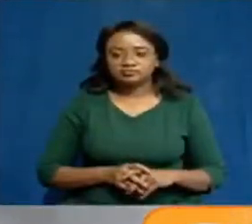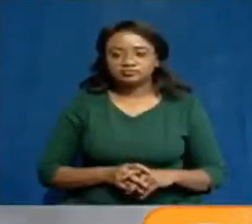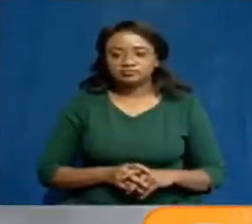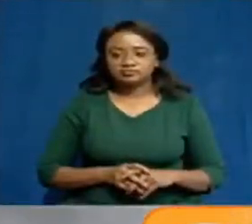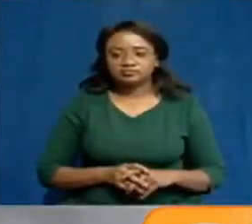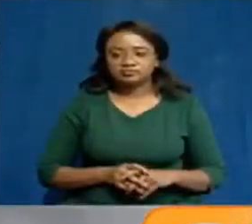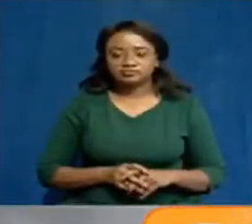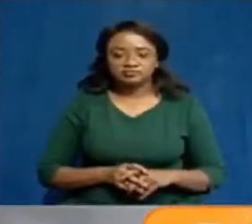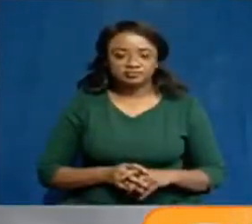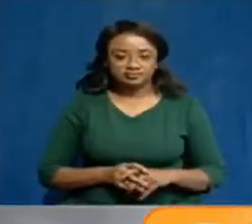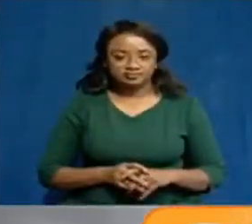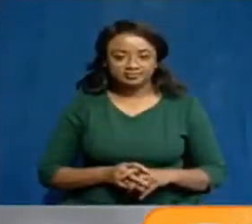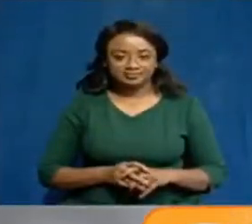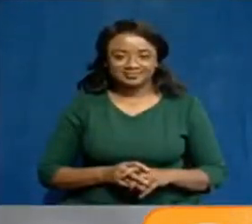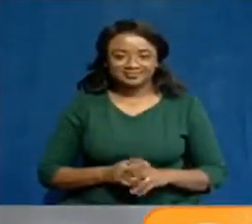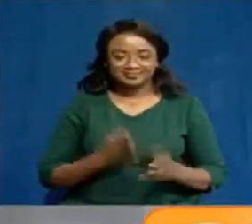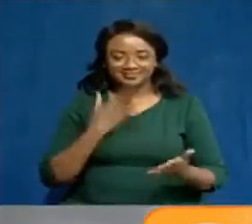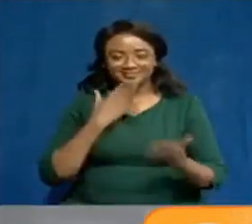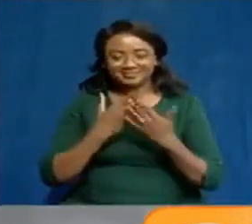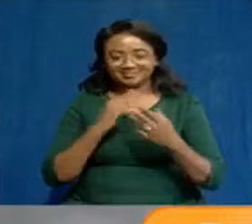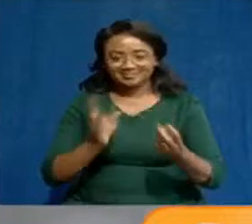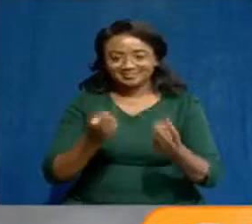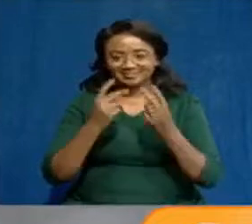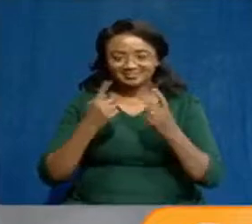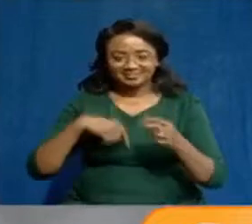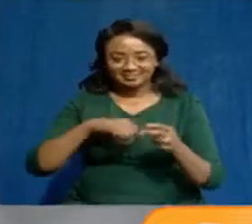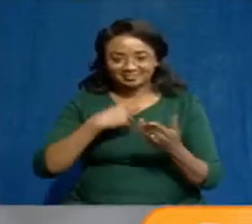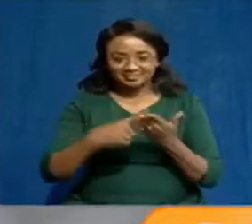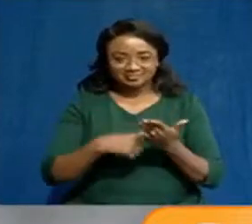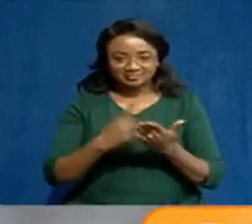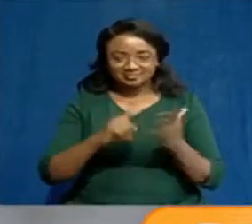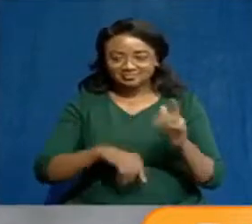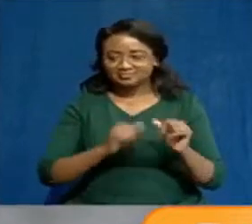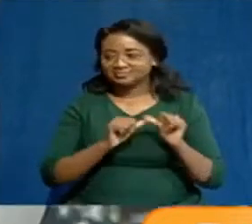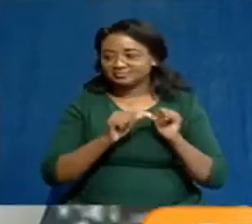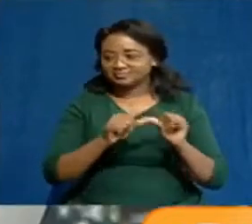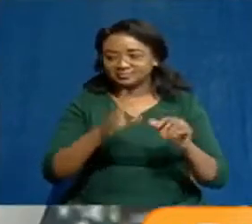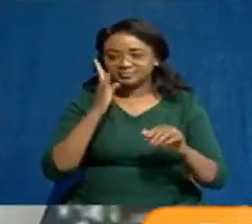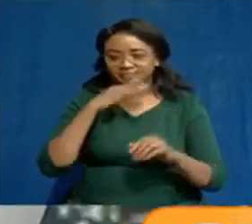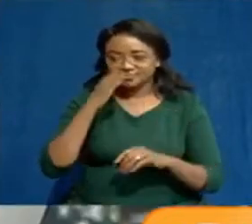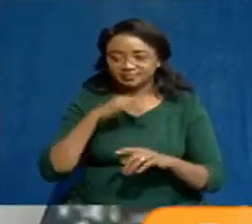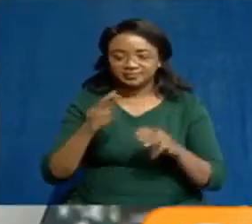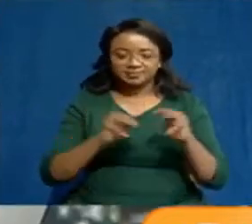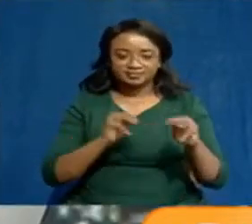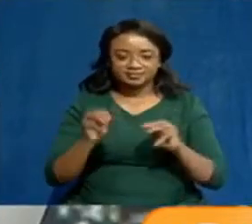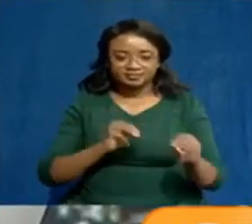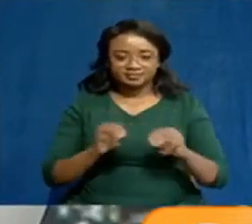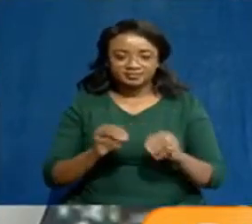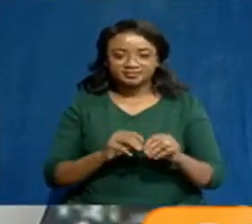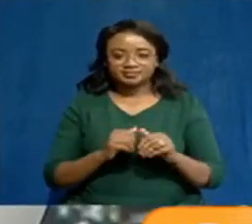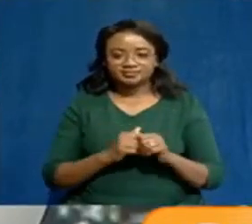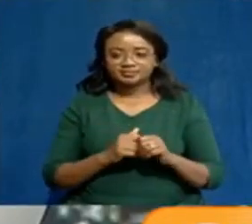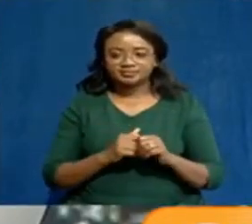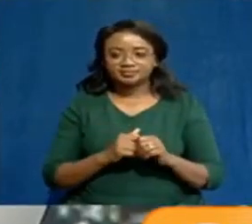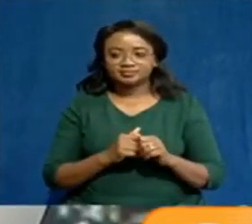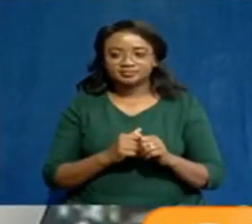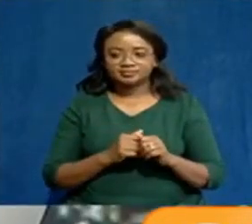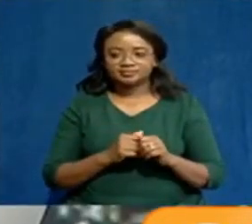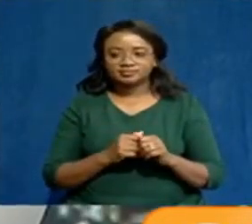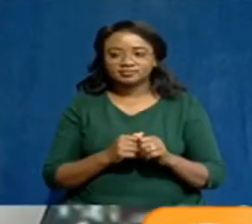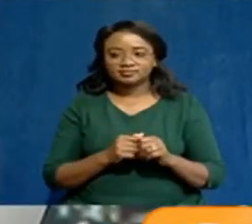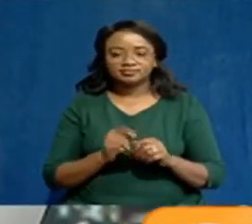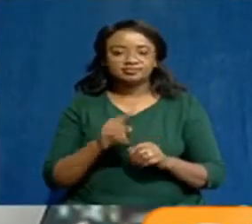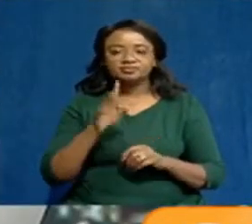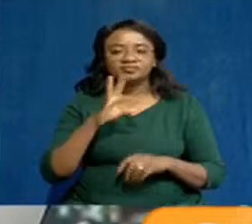All right, thank you for keeping it Monday Report. We're talking about sustainable waste management here, and my guests are still with me. Dr. Taiba, let me come to you. How do you make